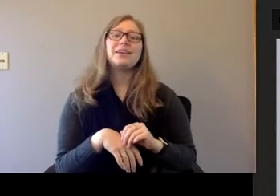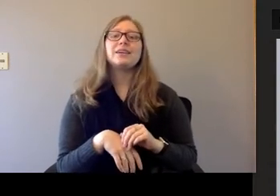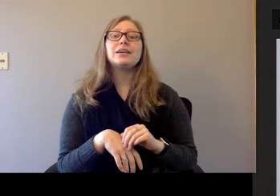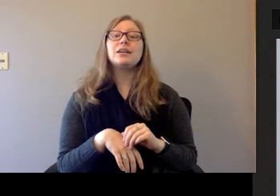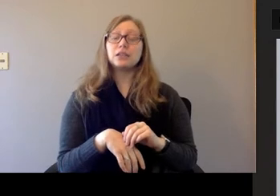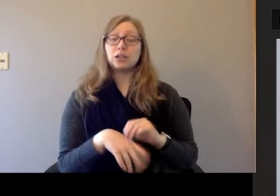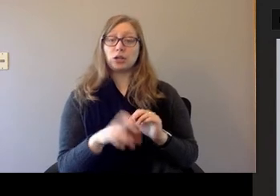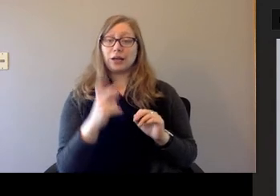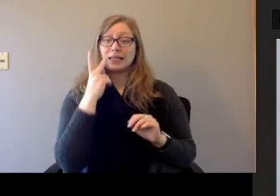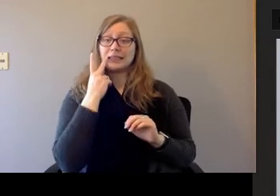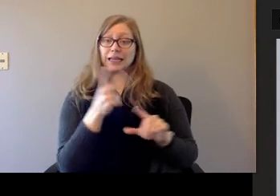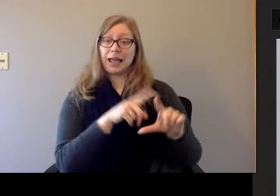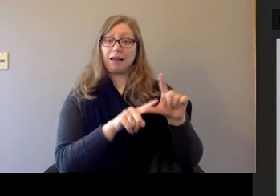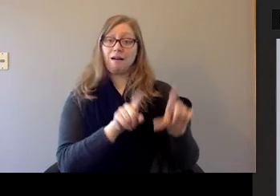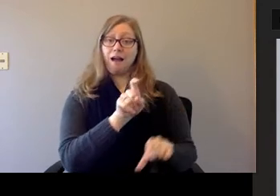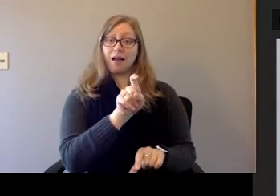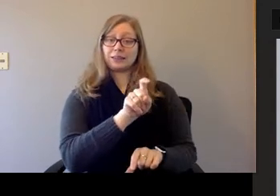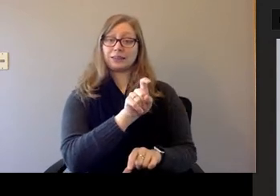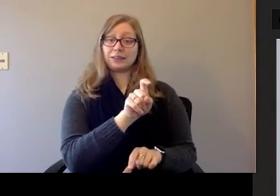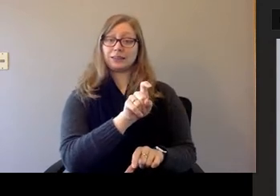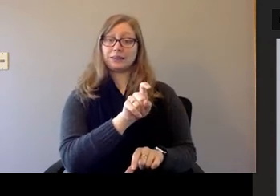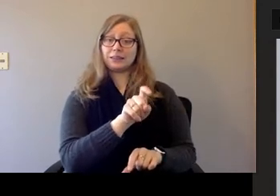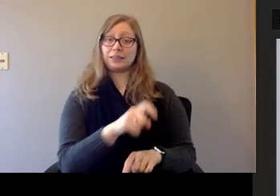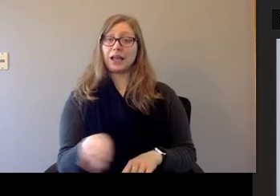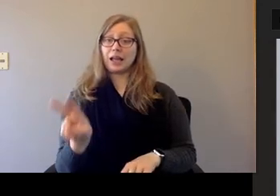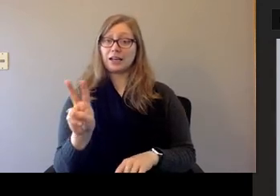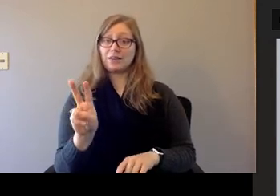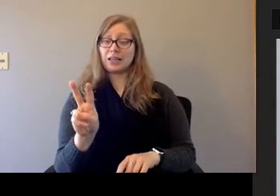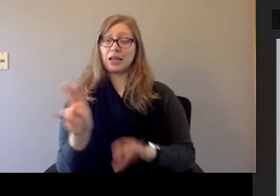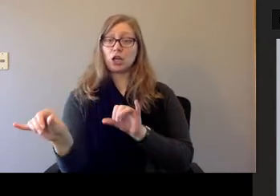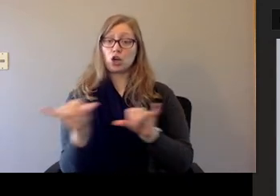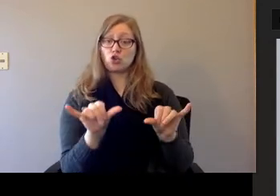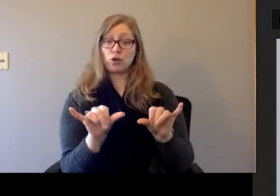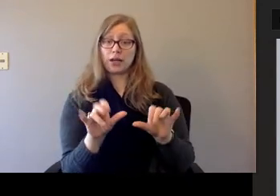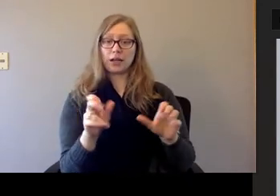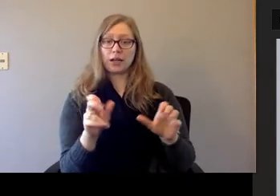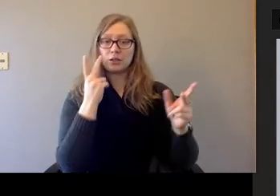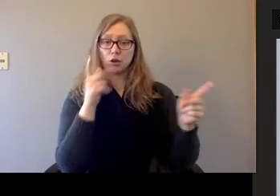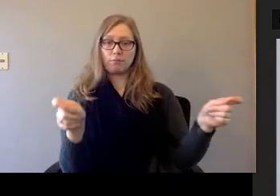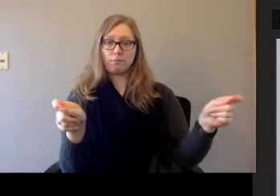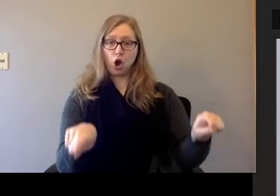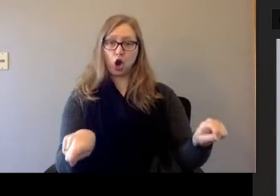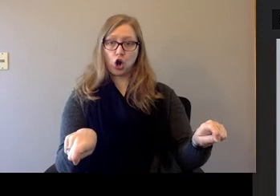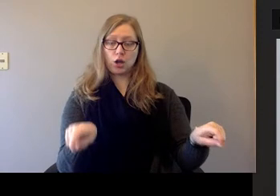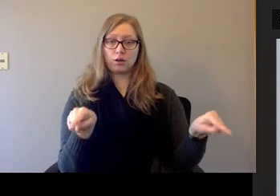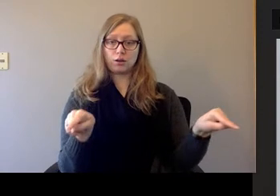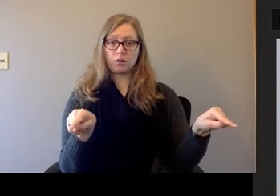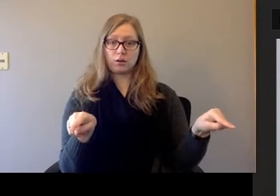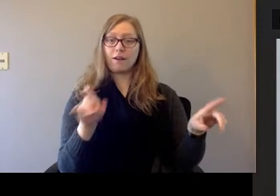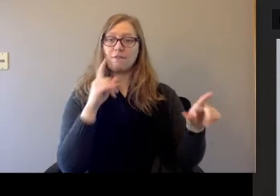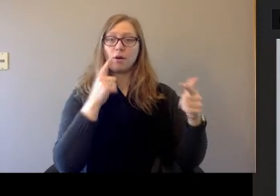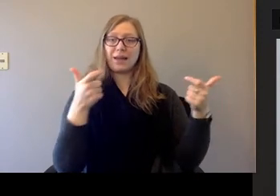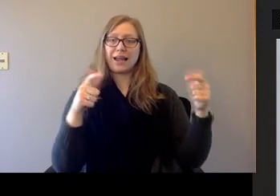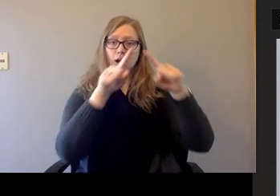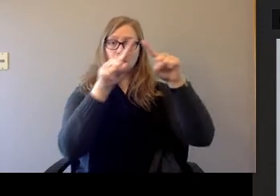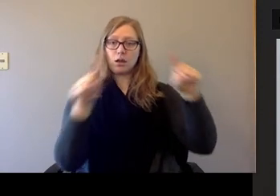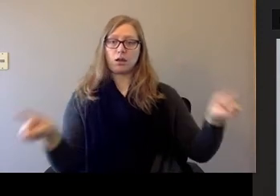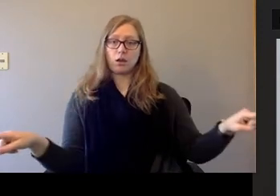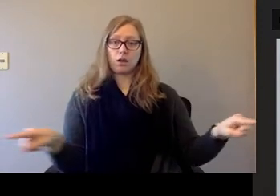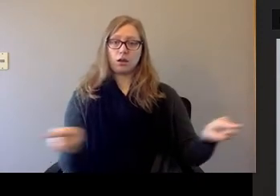V. So here's angle X is congruent to angle V. So I've got that marked on my diagram.